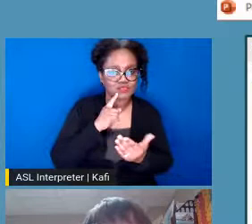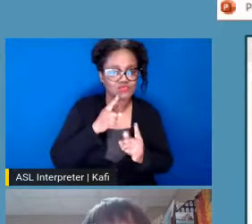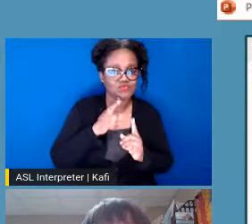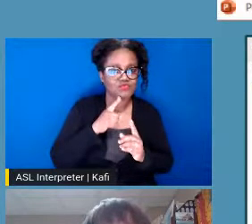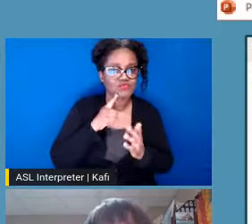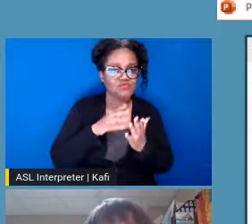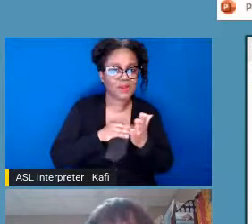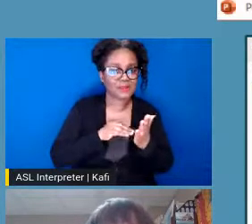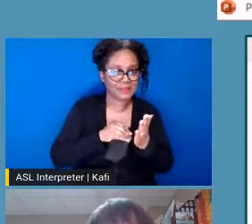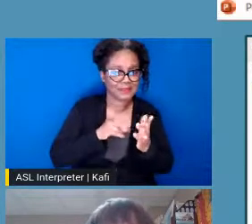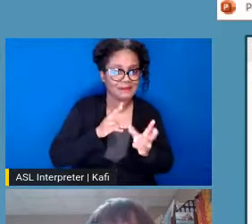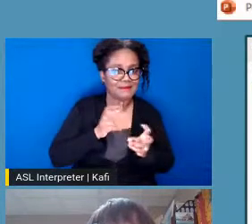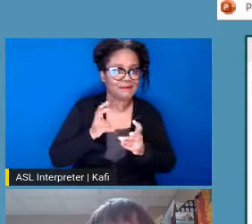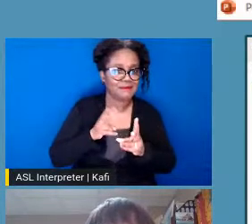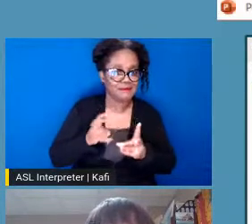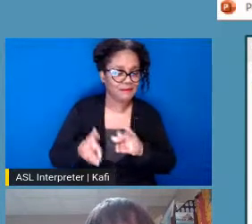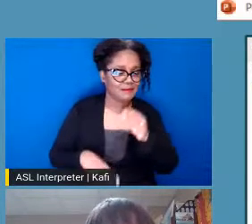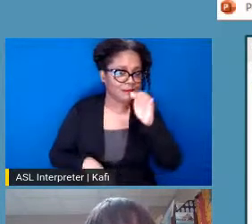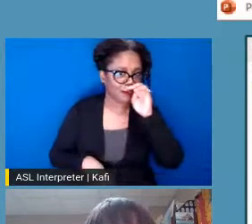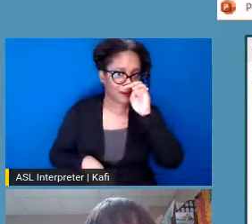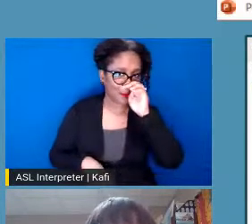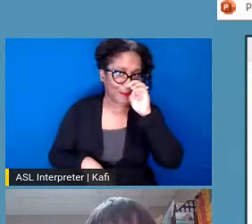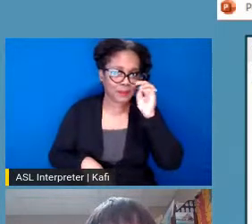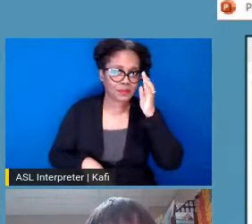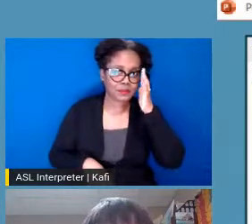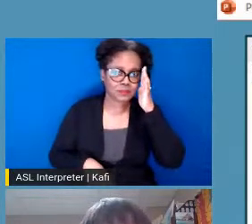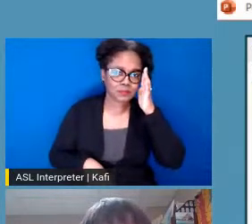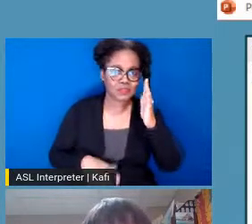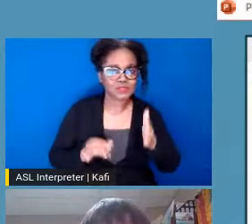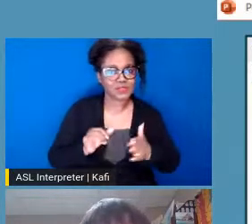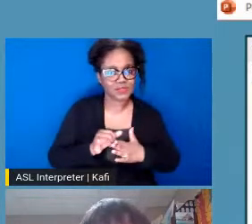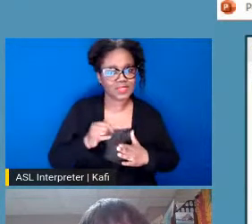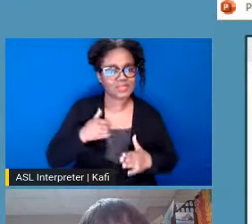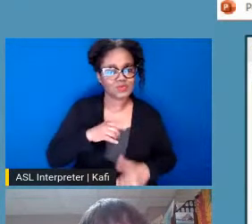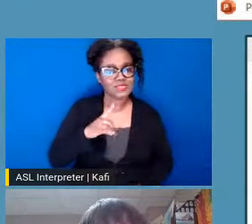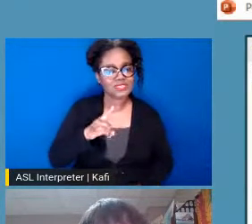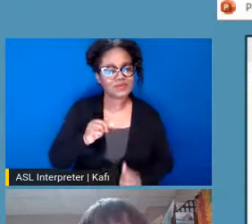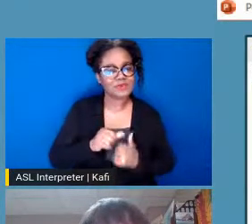pages, which had links and